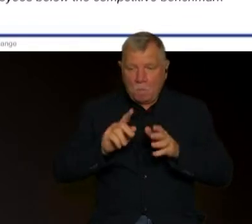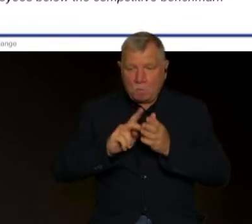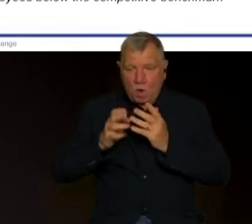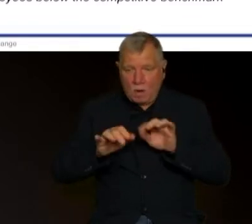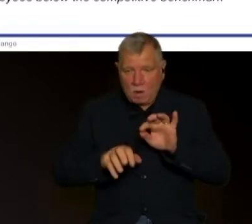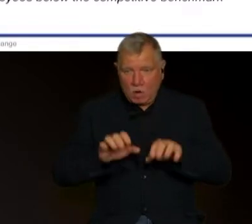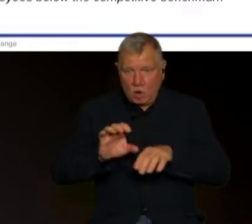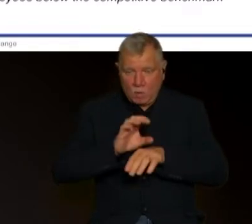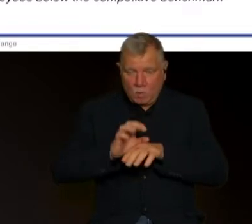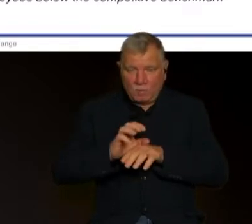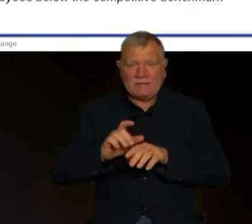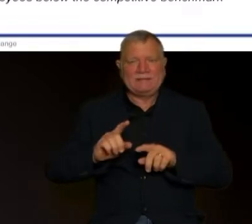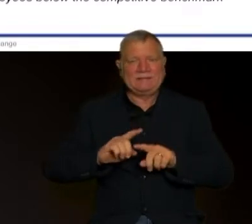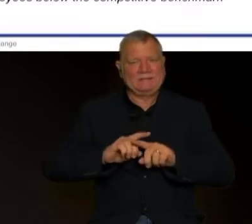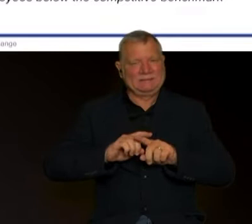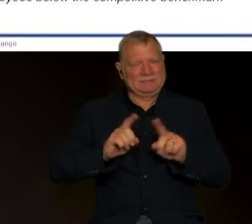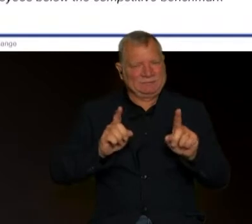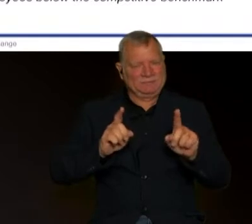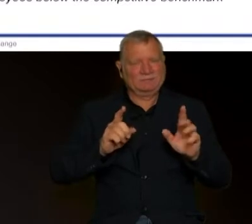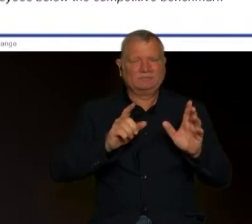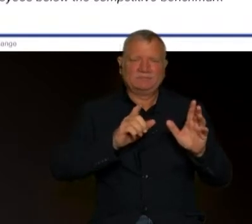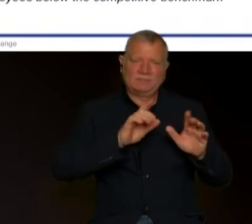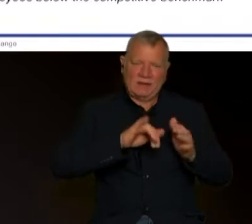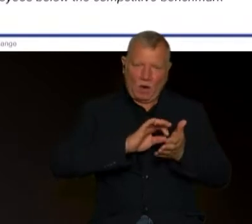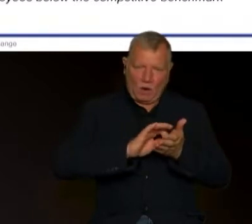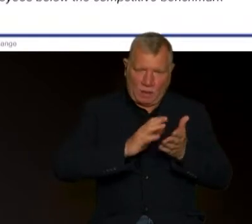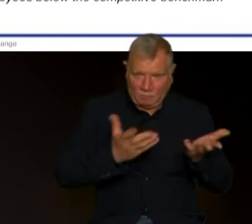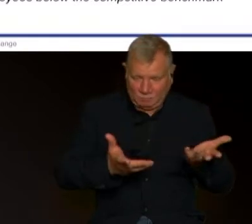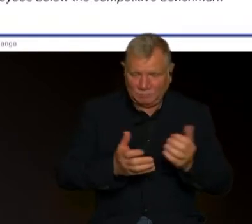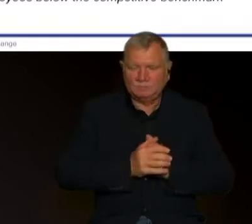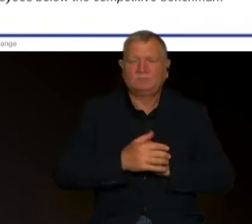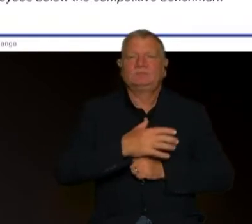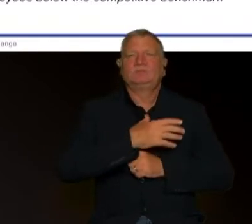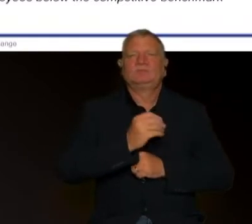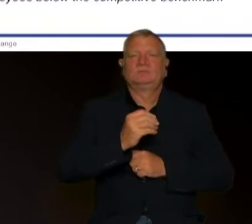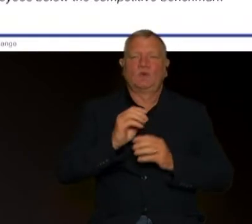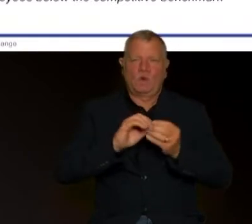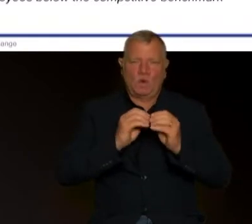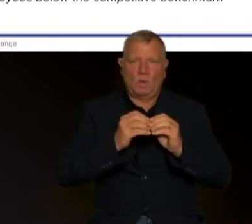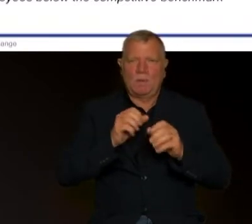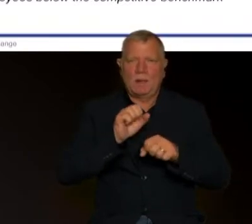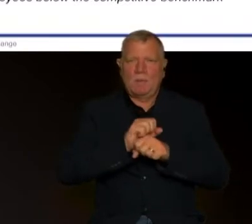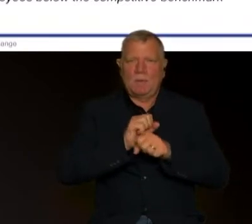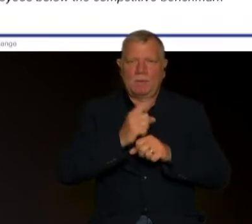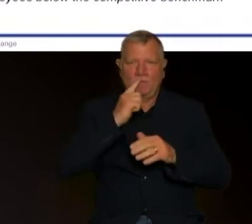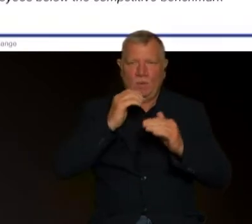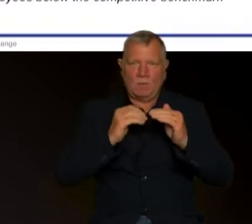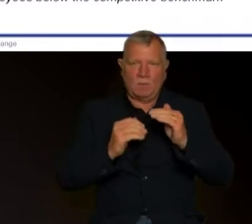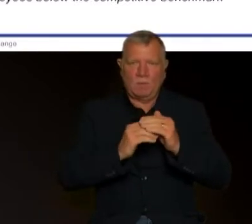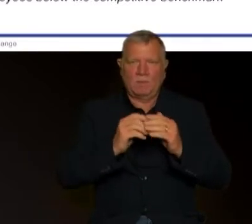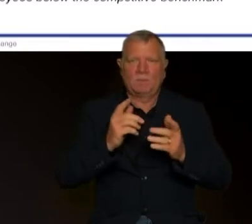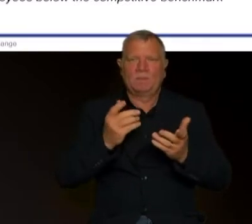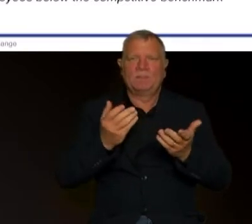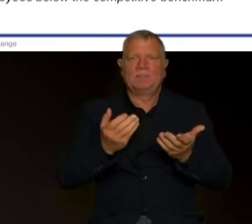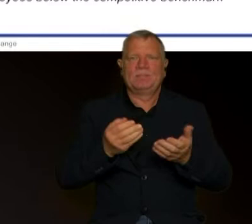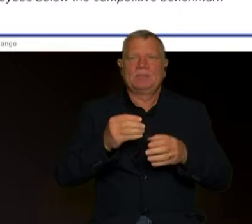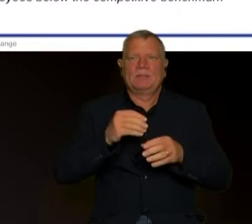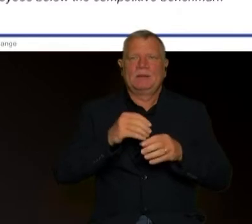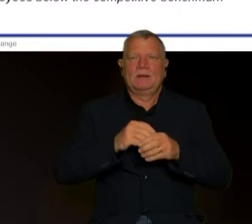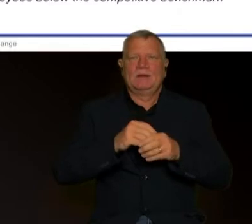each position. Each area has a different pay salary. And these